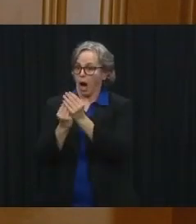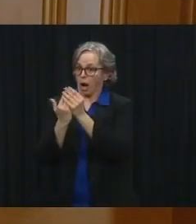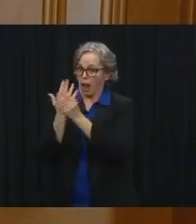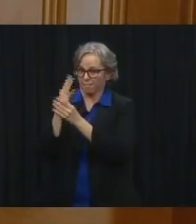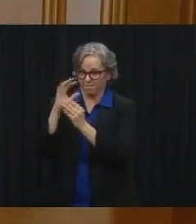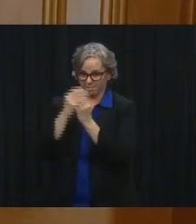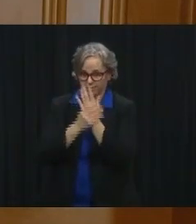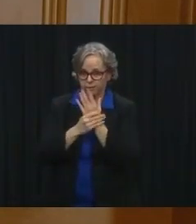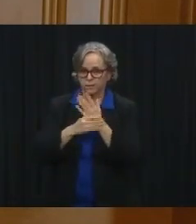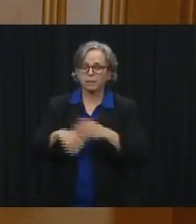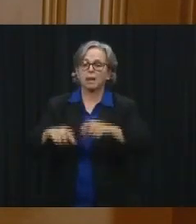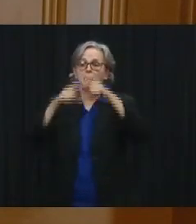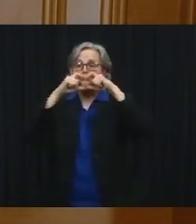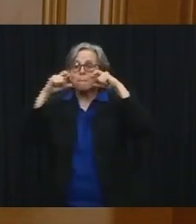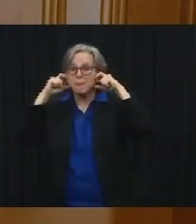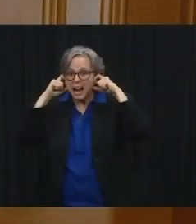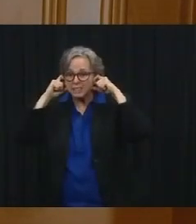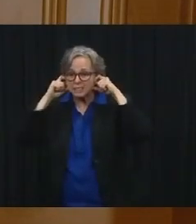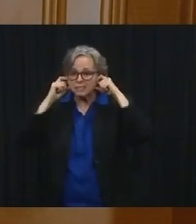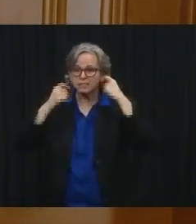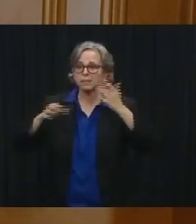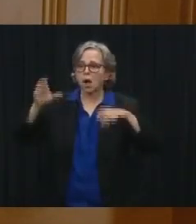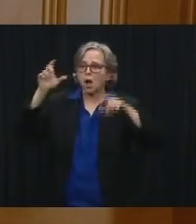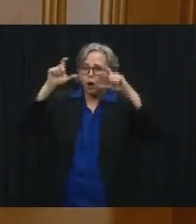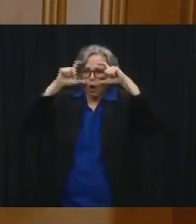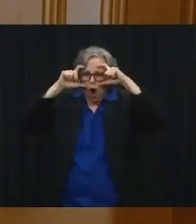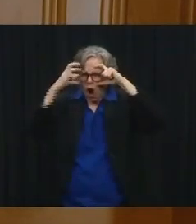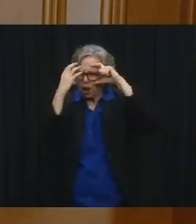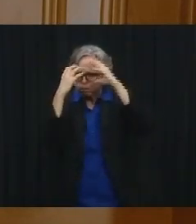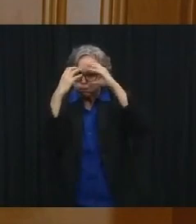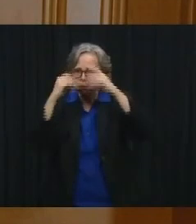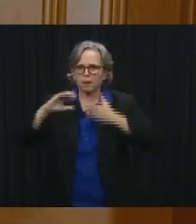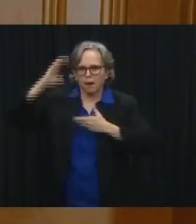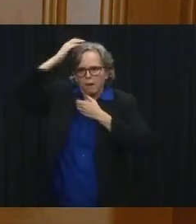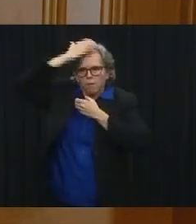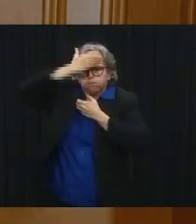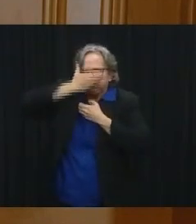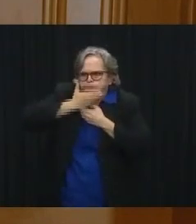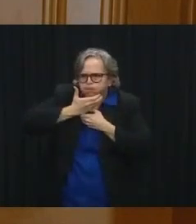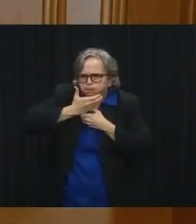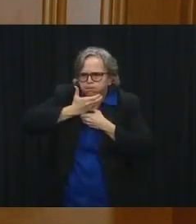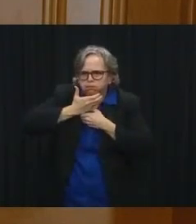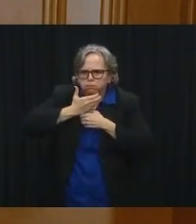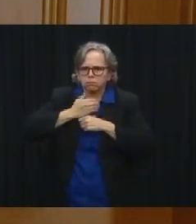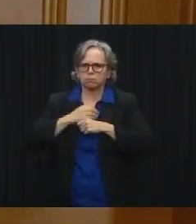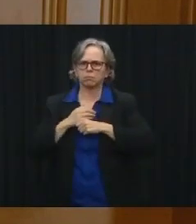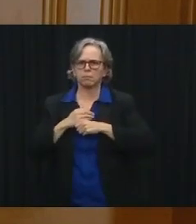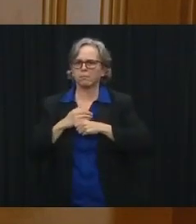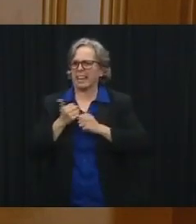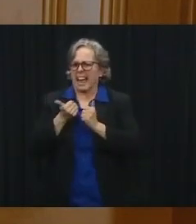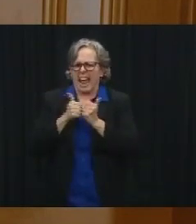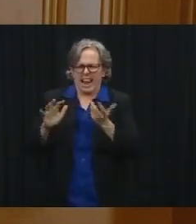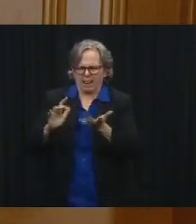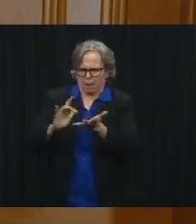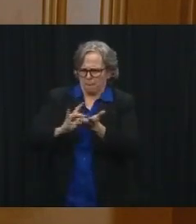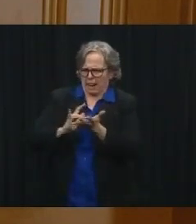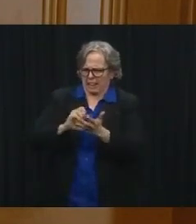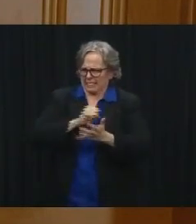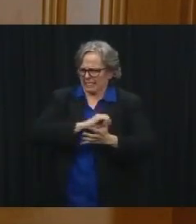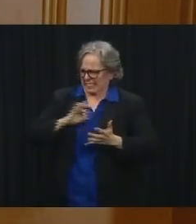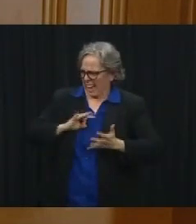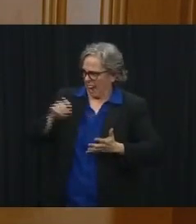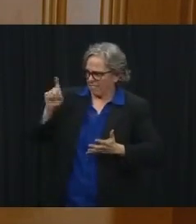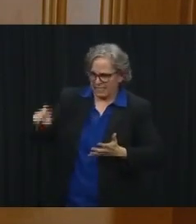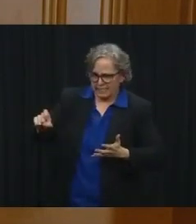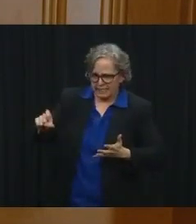goggles, and they're needed by our first responders. They're needed by our medical personnel. And I know in talking